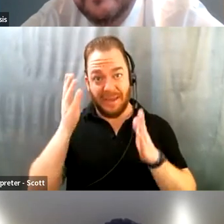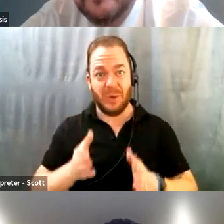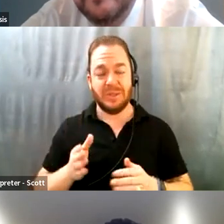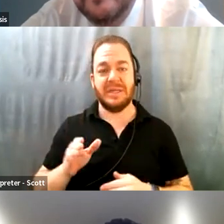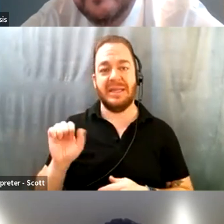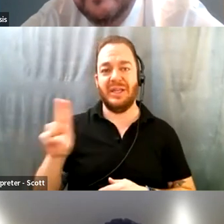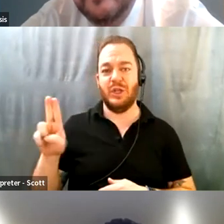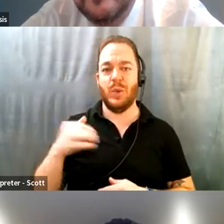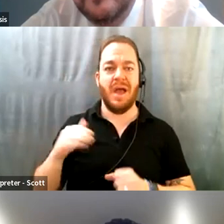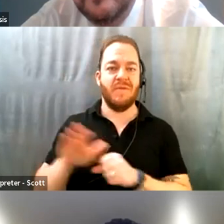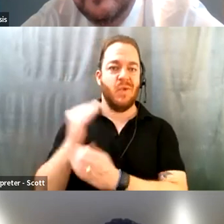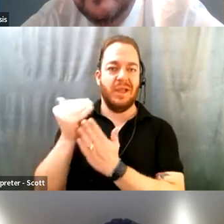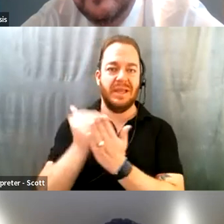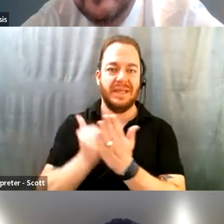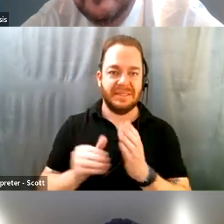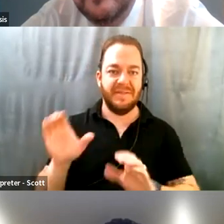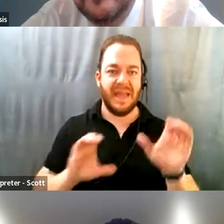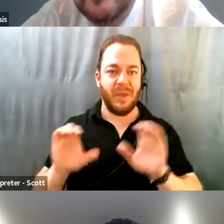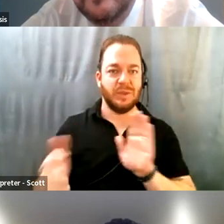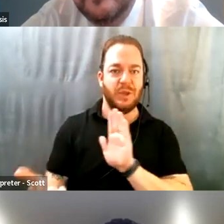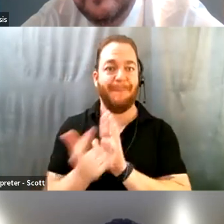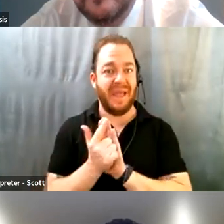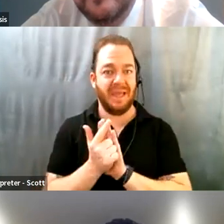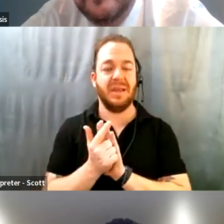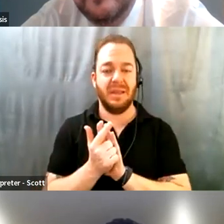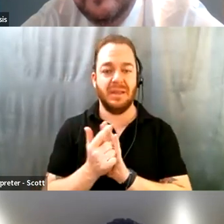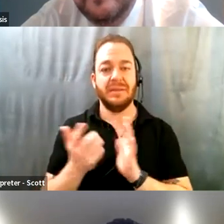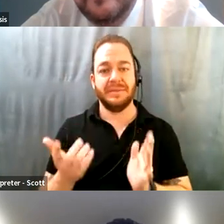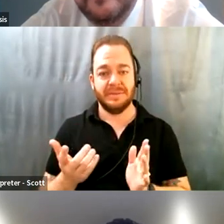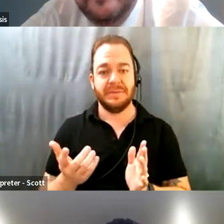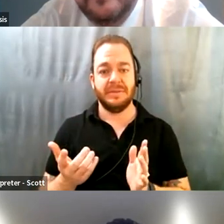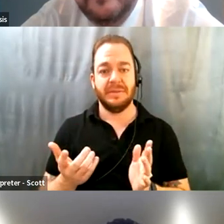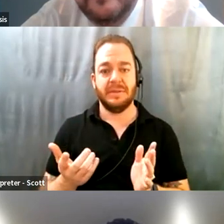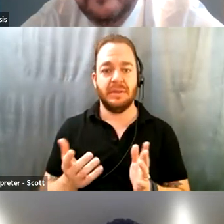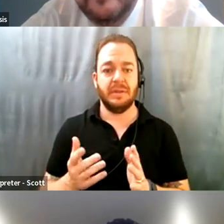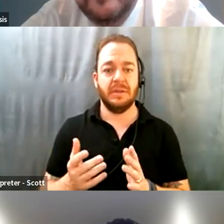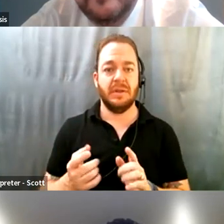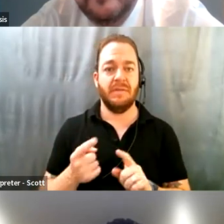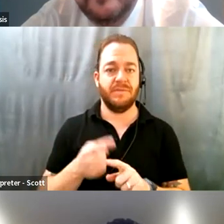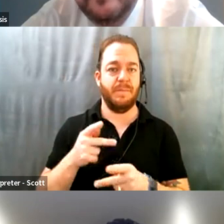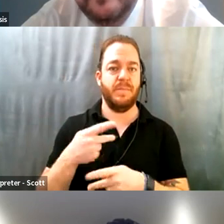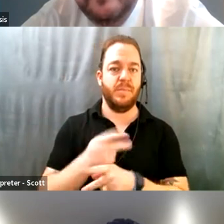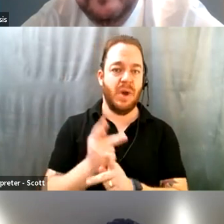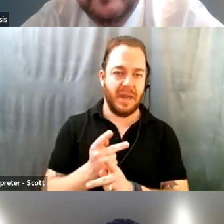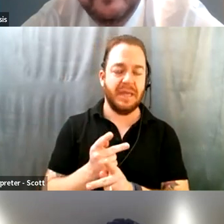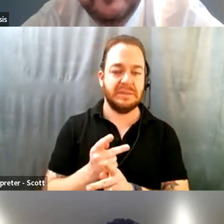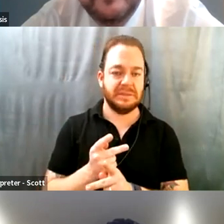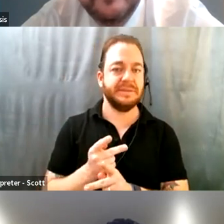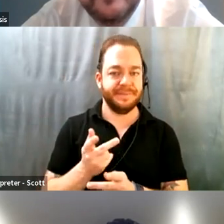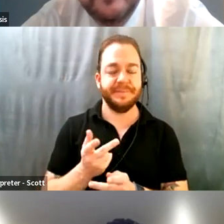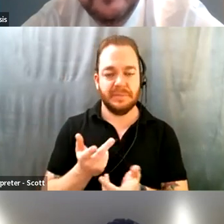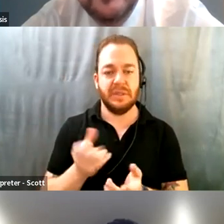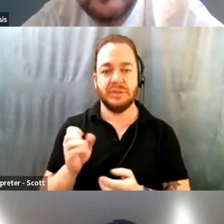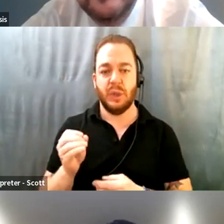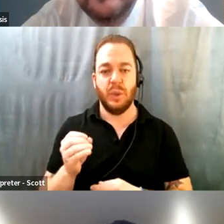has a whole list of chemicals that are just banned outright from products and the like. And